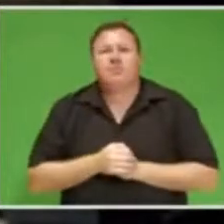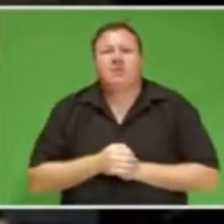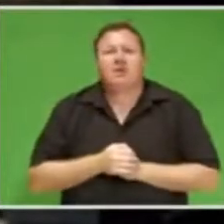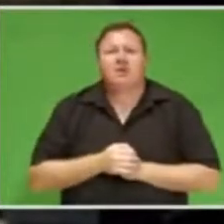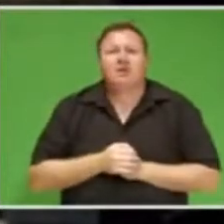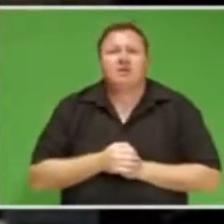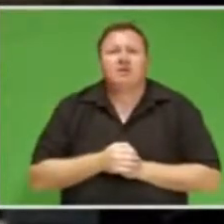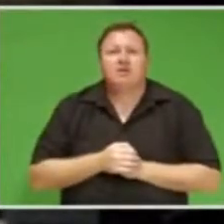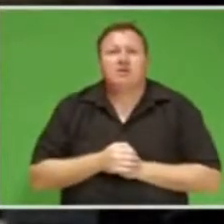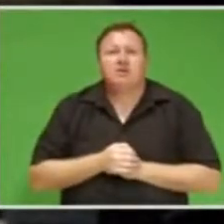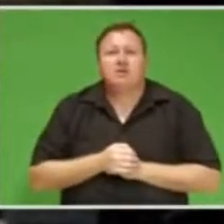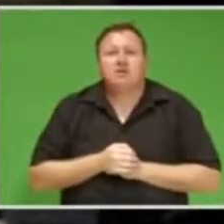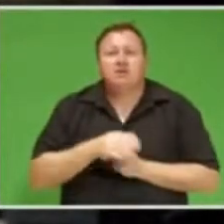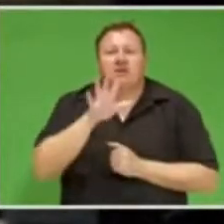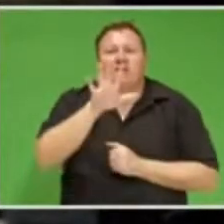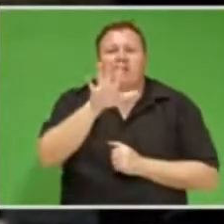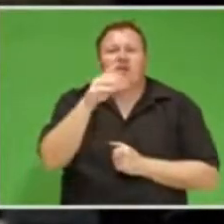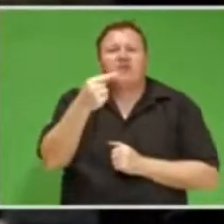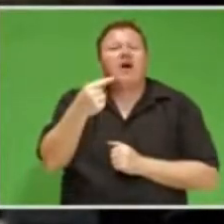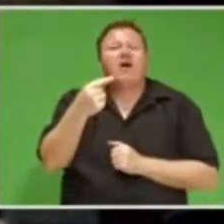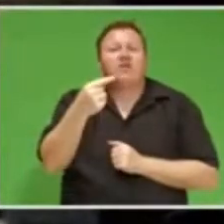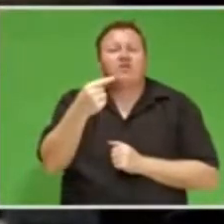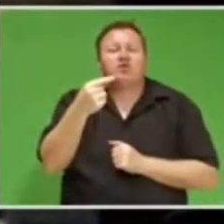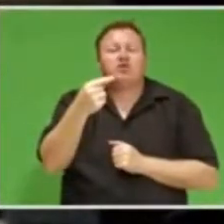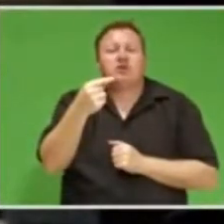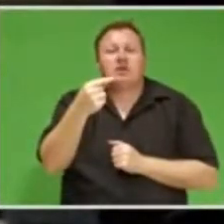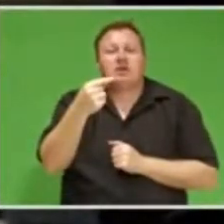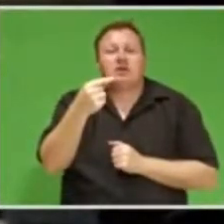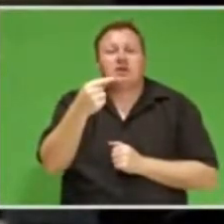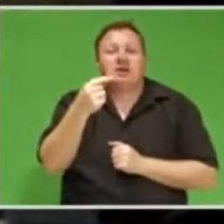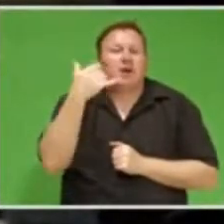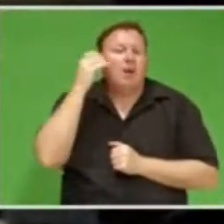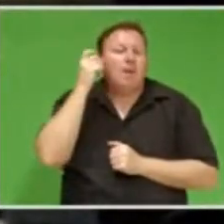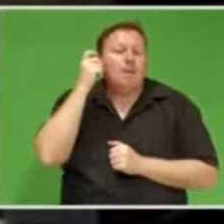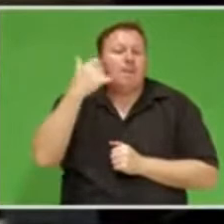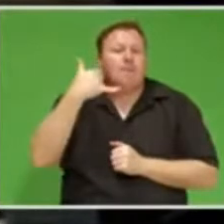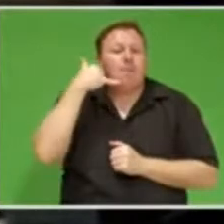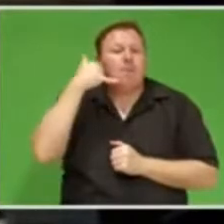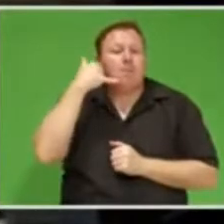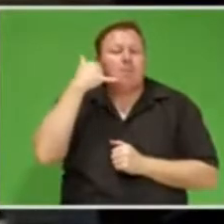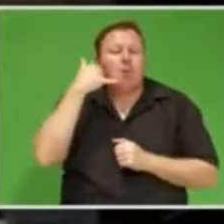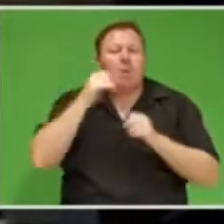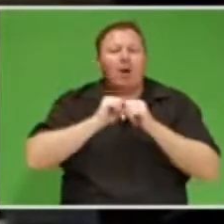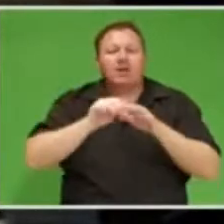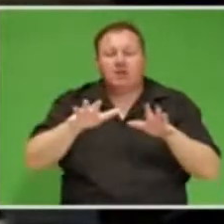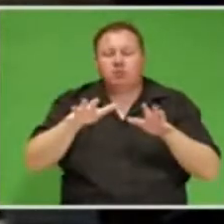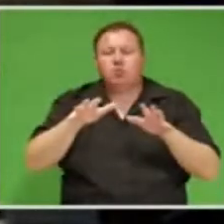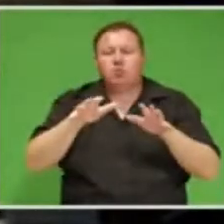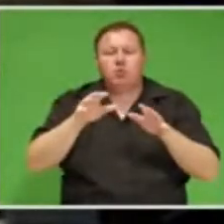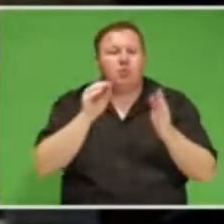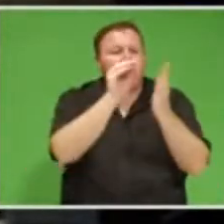for the rollout of 5G mobile networks and will reduce the cost of data.